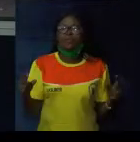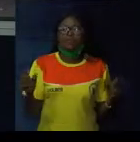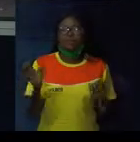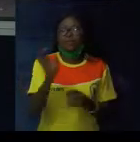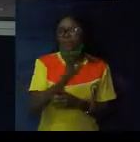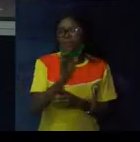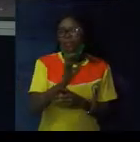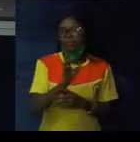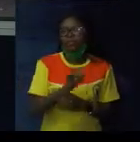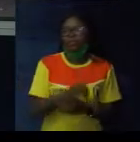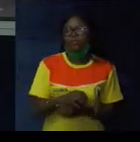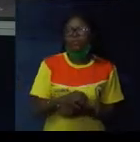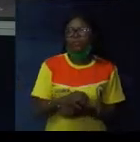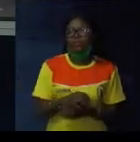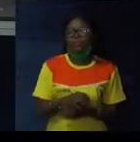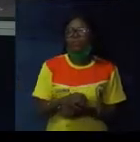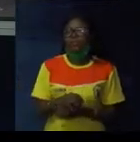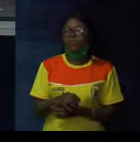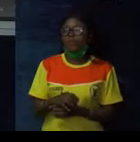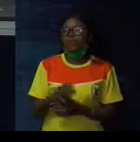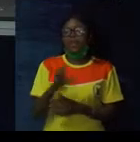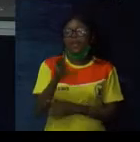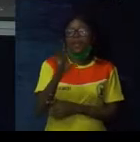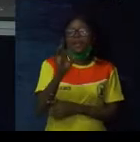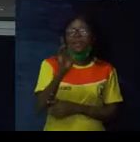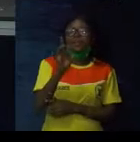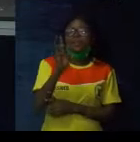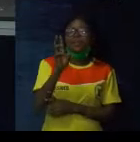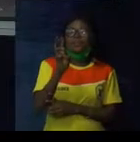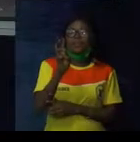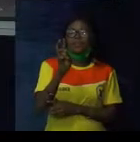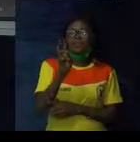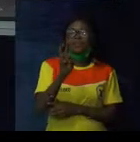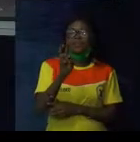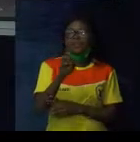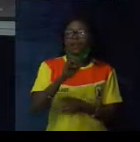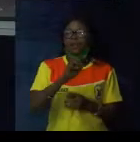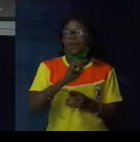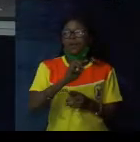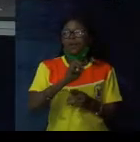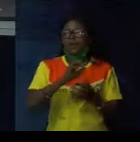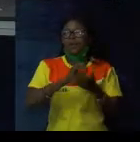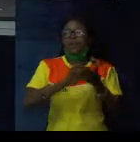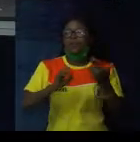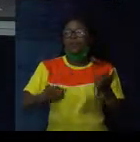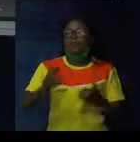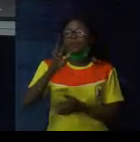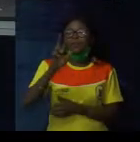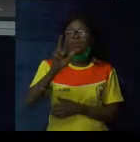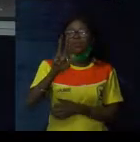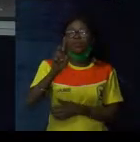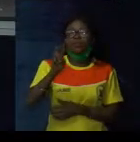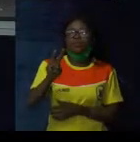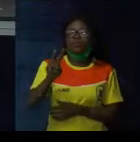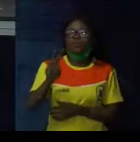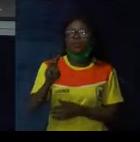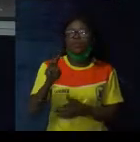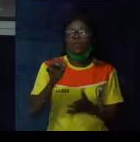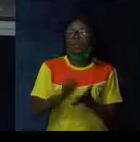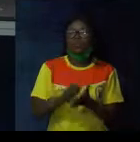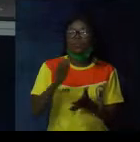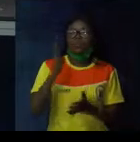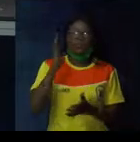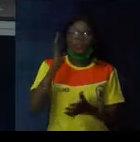So working that out, Fahrenheit back to Celsius, that's 86. Shed of the 32, so you